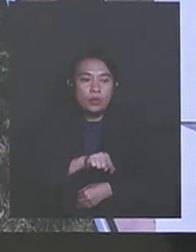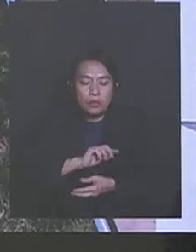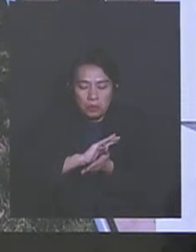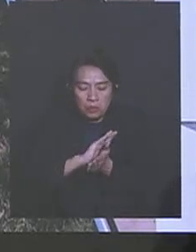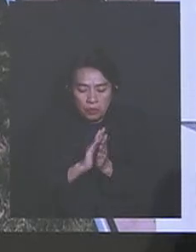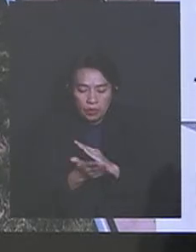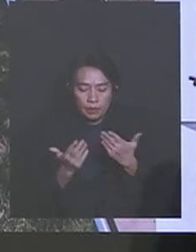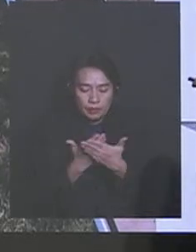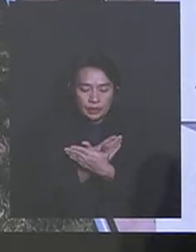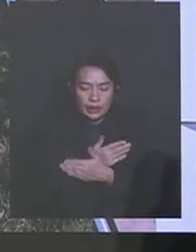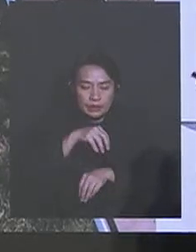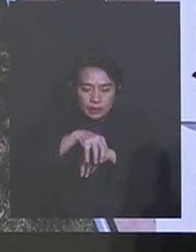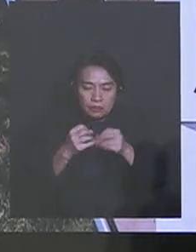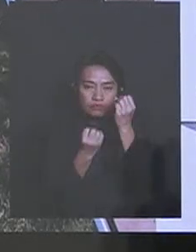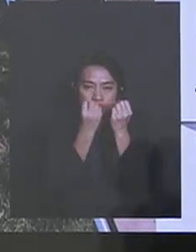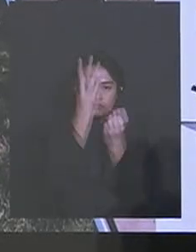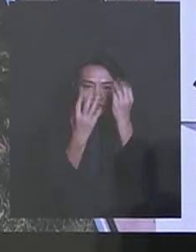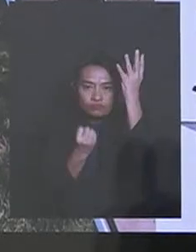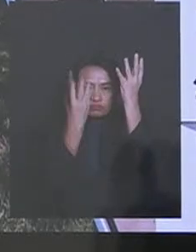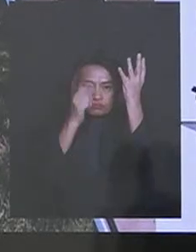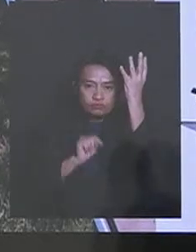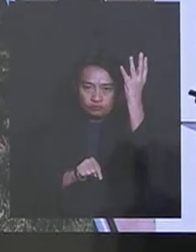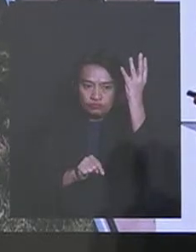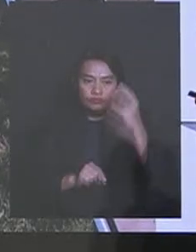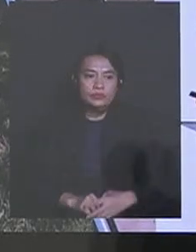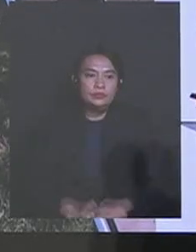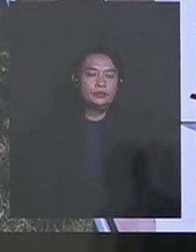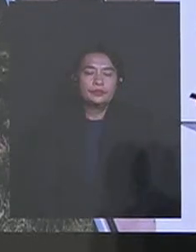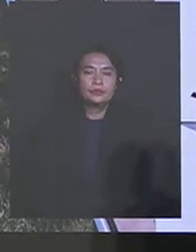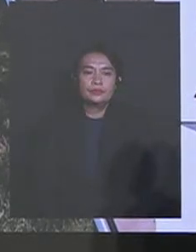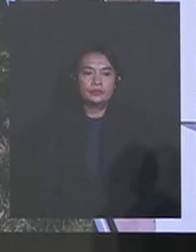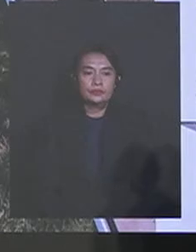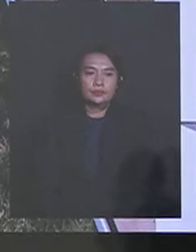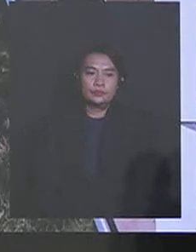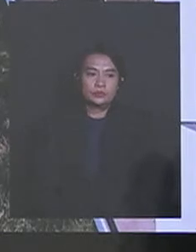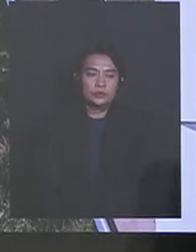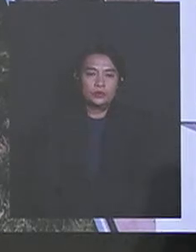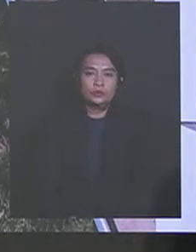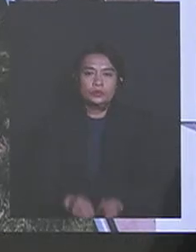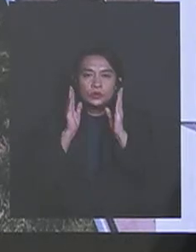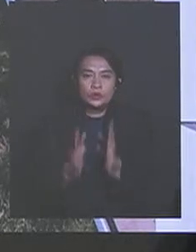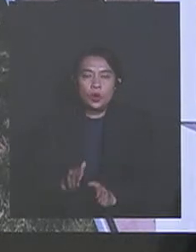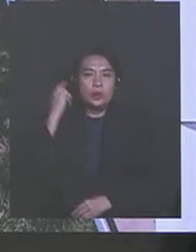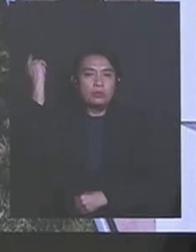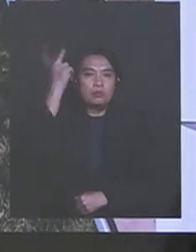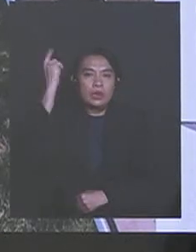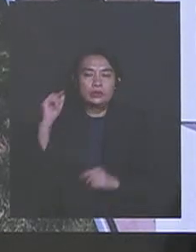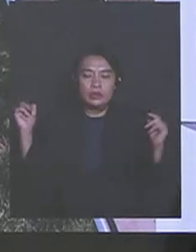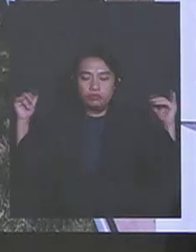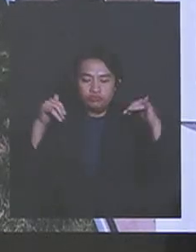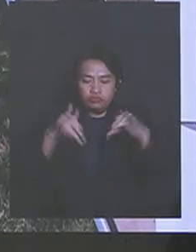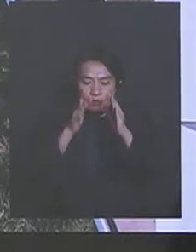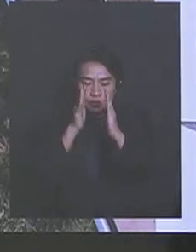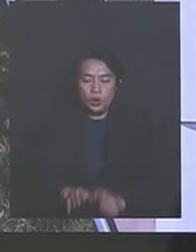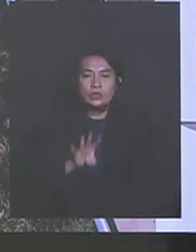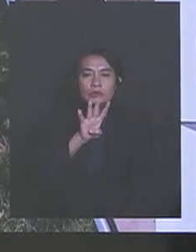Original estimates the city had were about 400,000 visitors per year. I think it's now about 12 million visitors a year